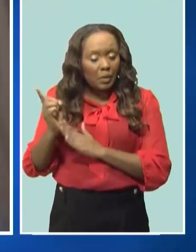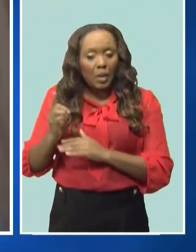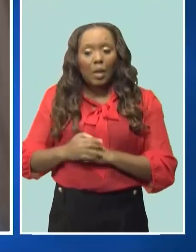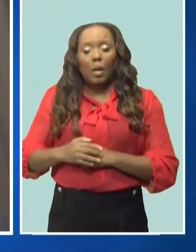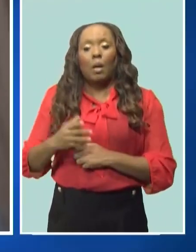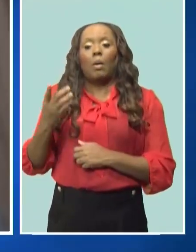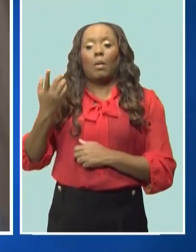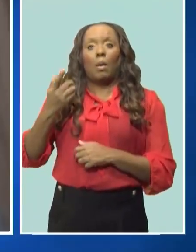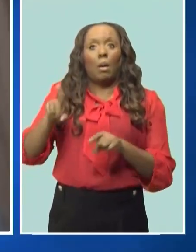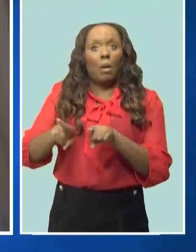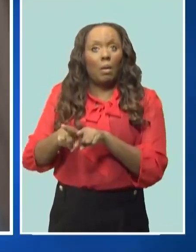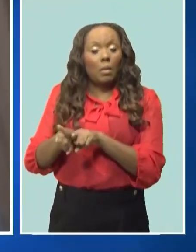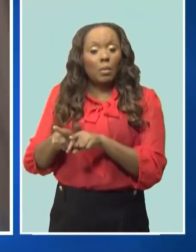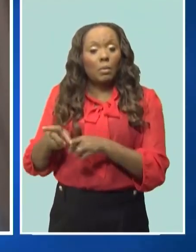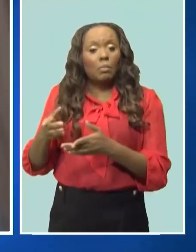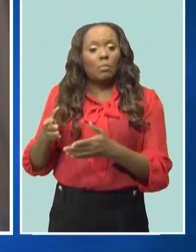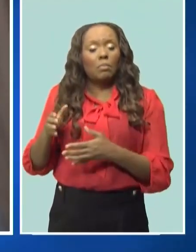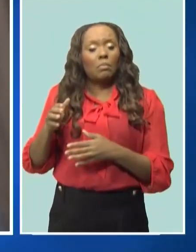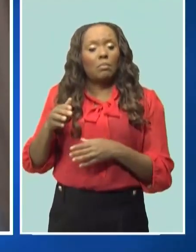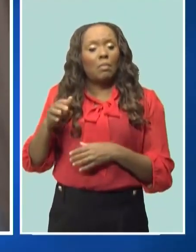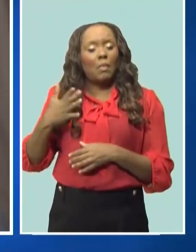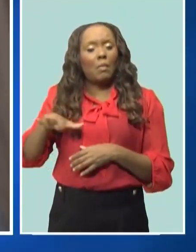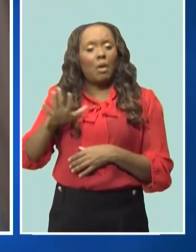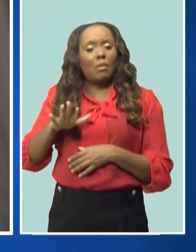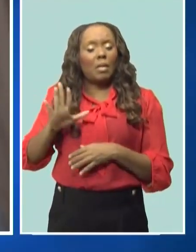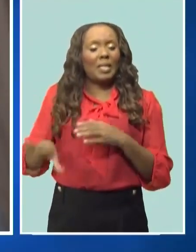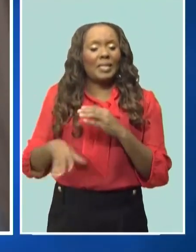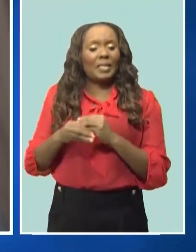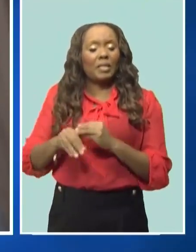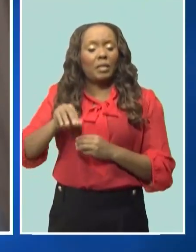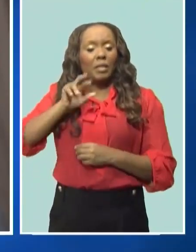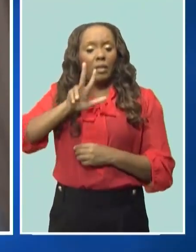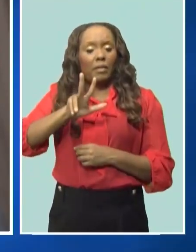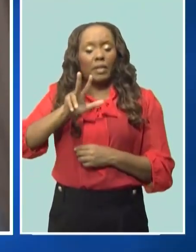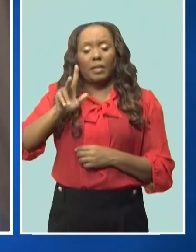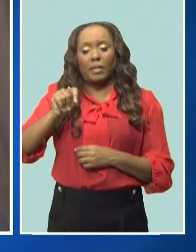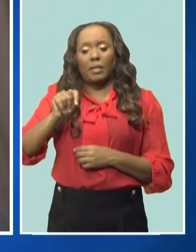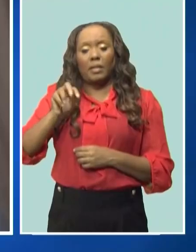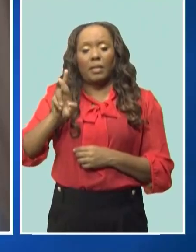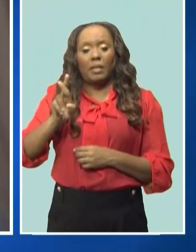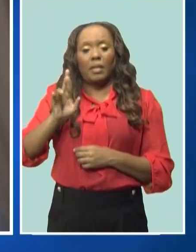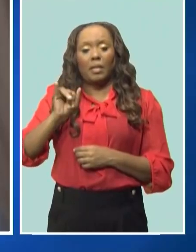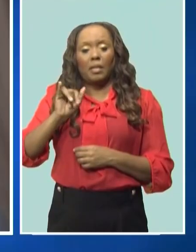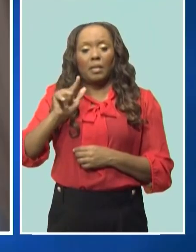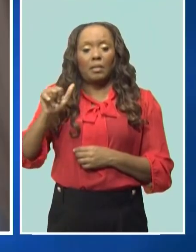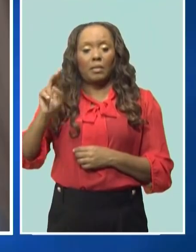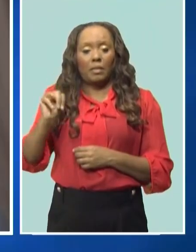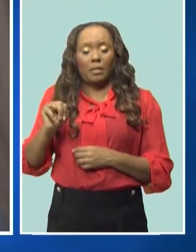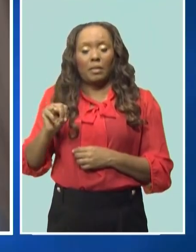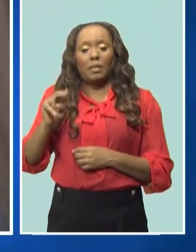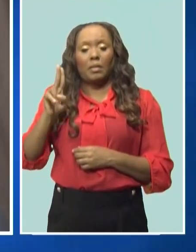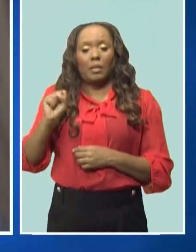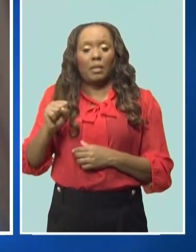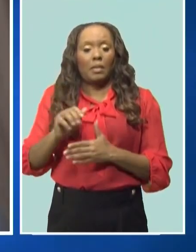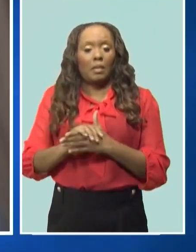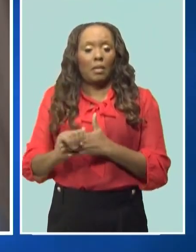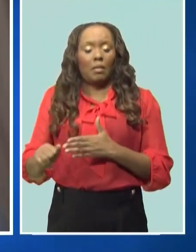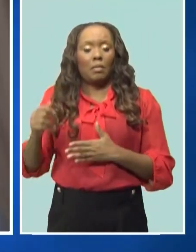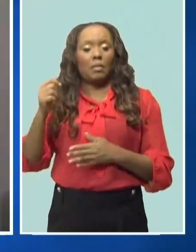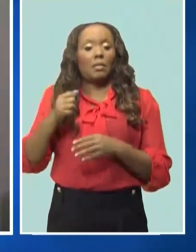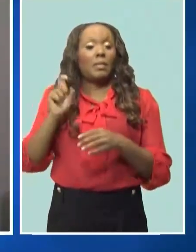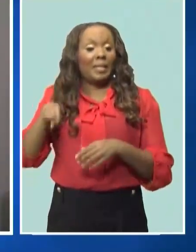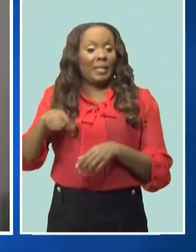illustrated that in at least an additional $3 trillion of investment, US dollars, is needed annually for developing